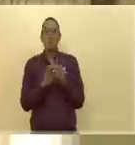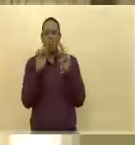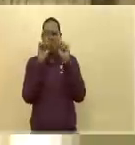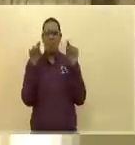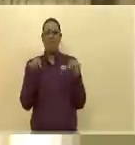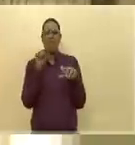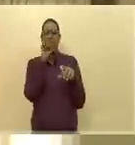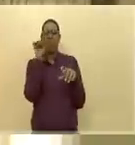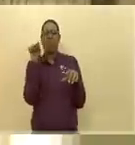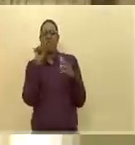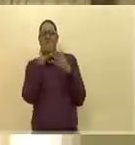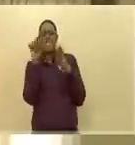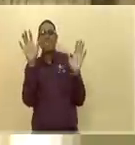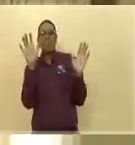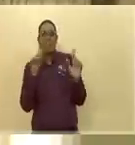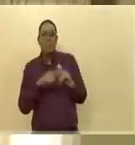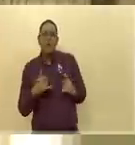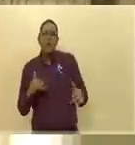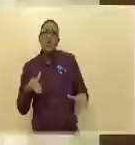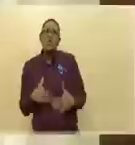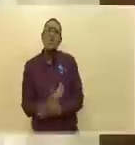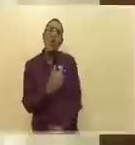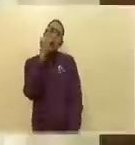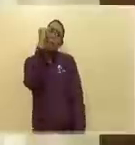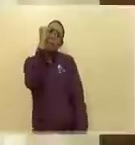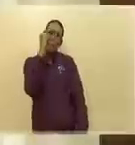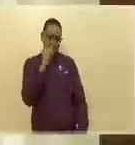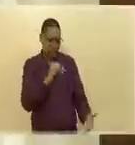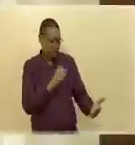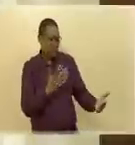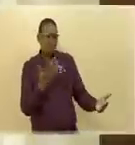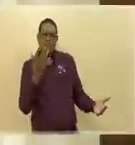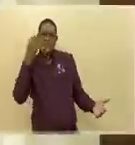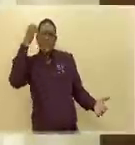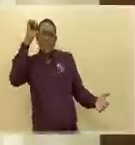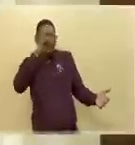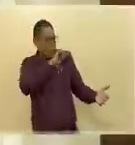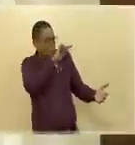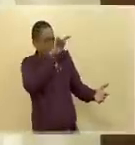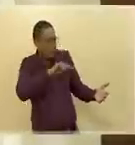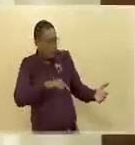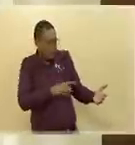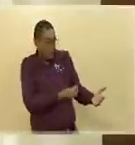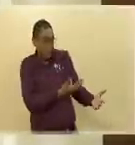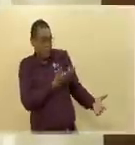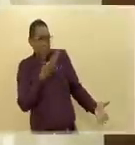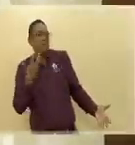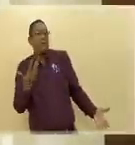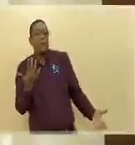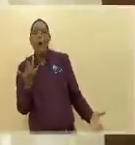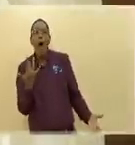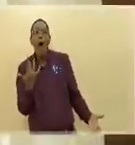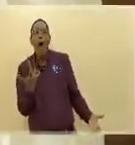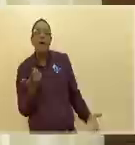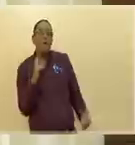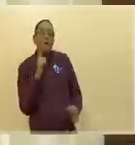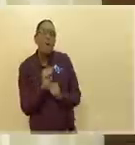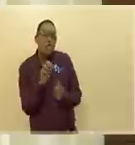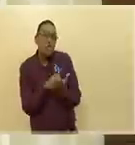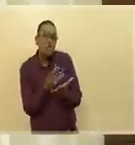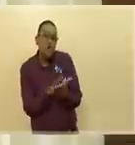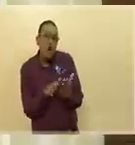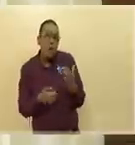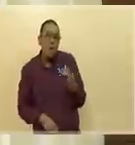ensure that as births are recorded, the birth certificate